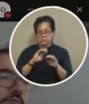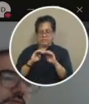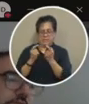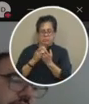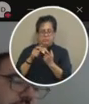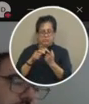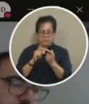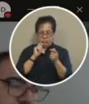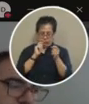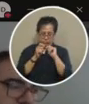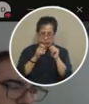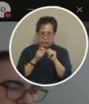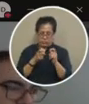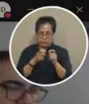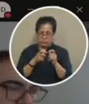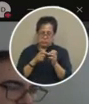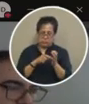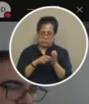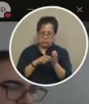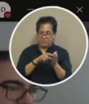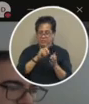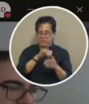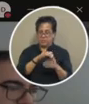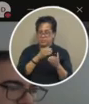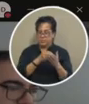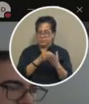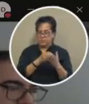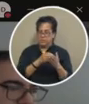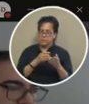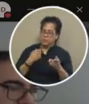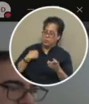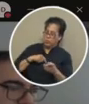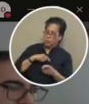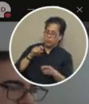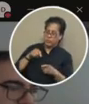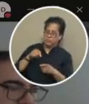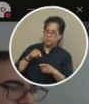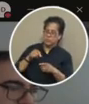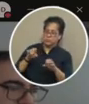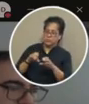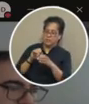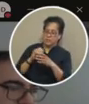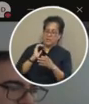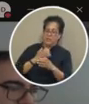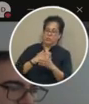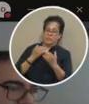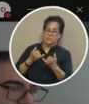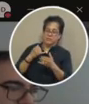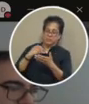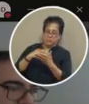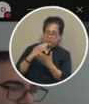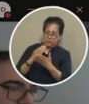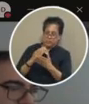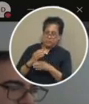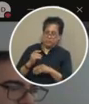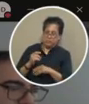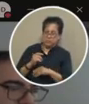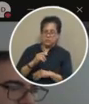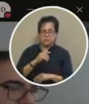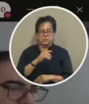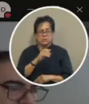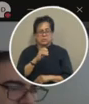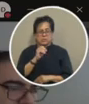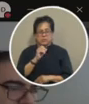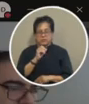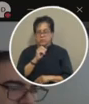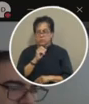to do to cover the rest of that money? We should be able to cover that in our existing budget. Okay, well, again, I'm sorry